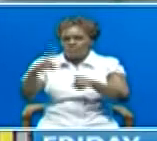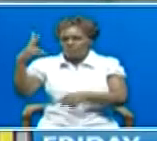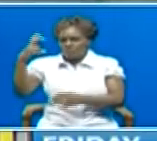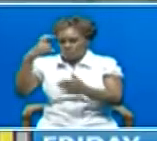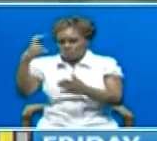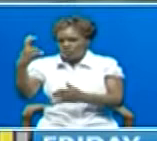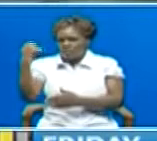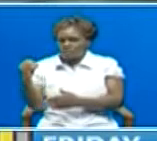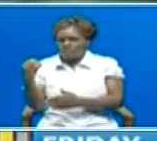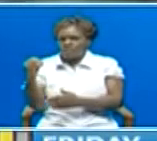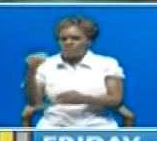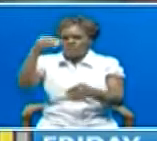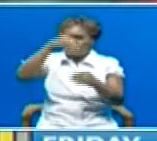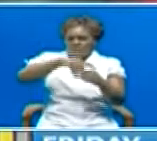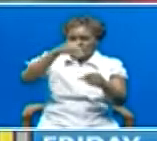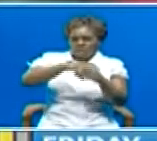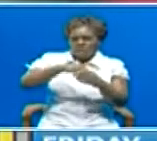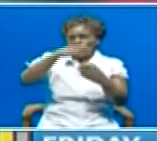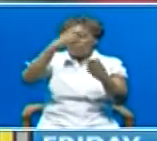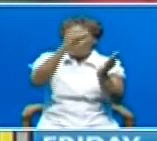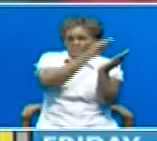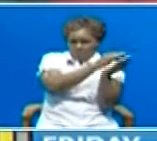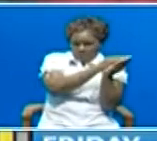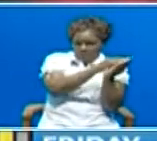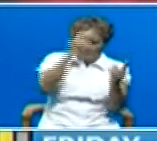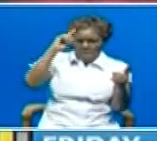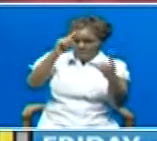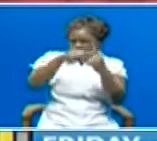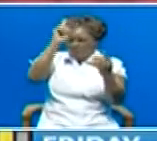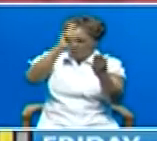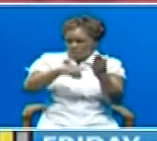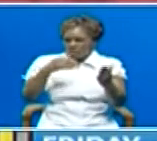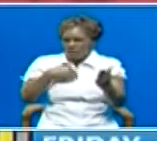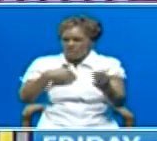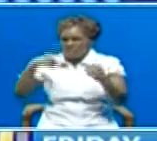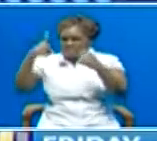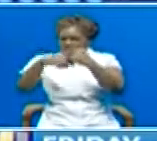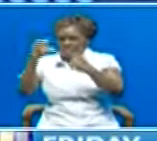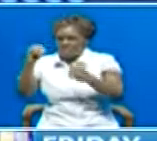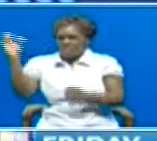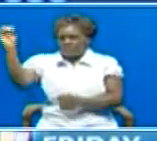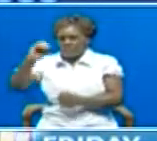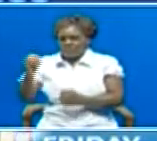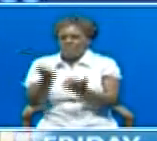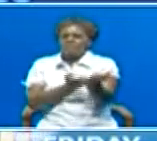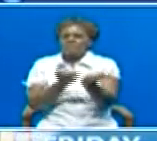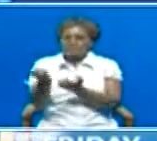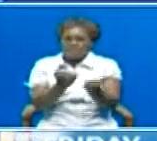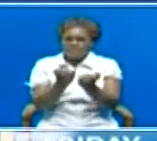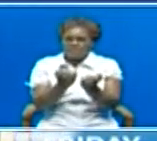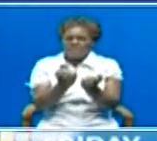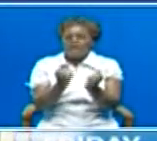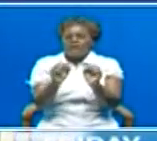shillings fee on deposits made at the bank. The bank aims to have up to 60% of bank transactions taking place